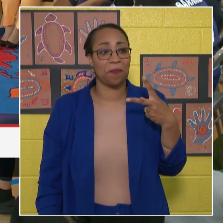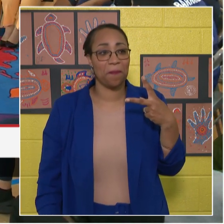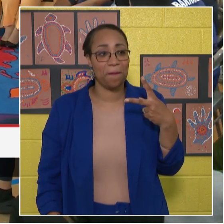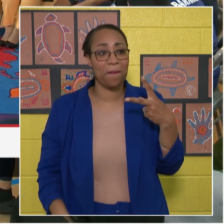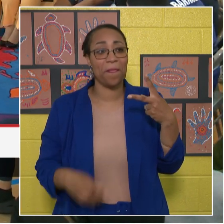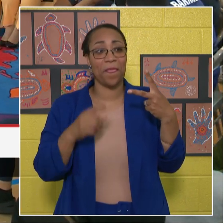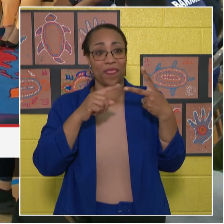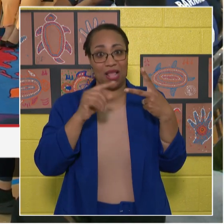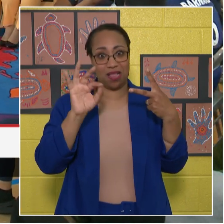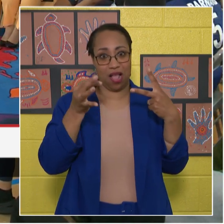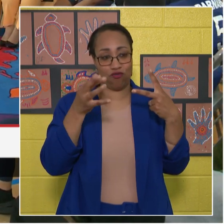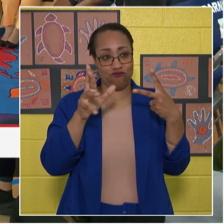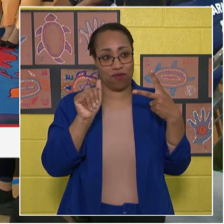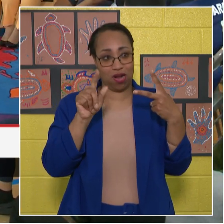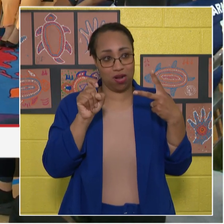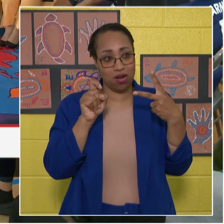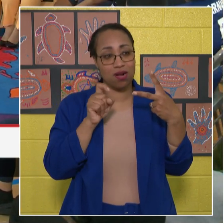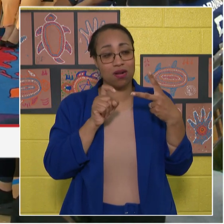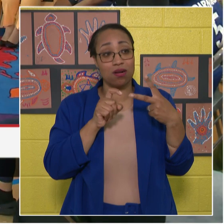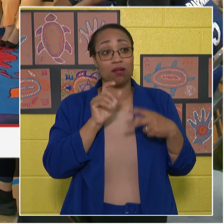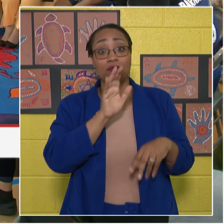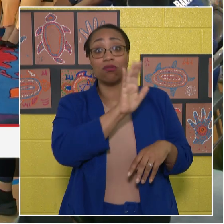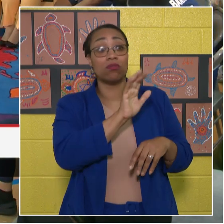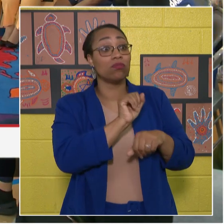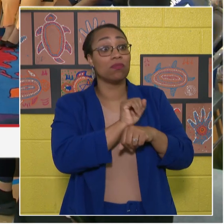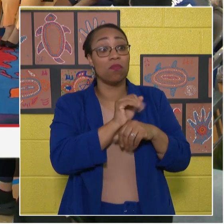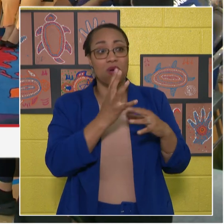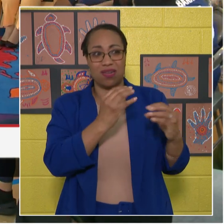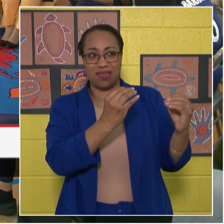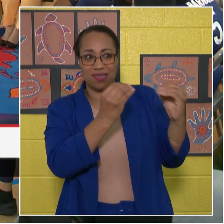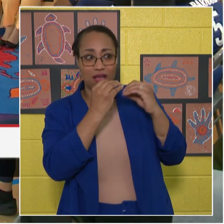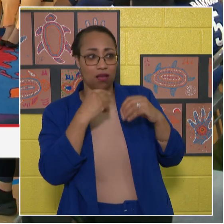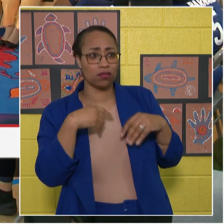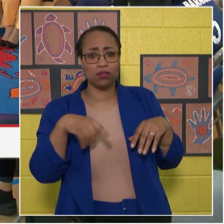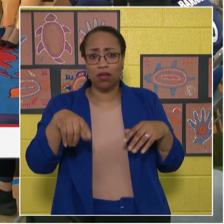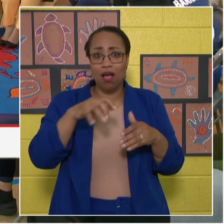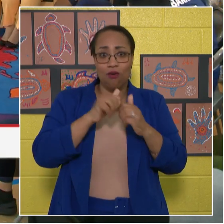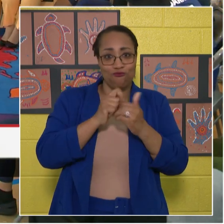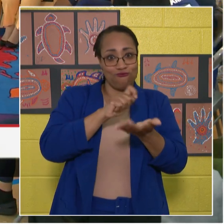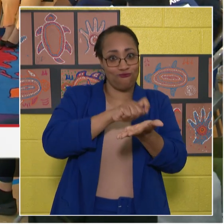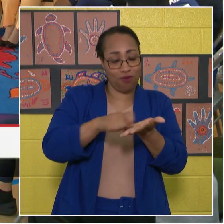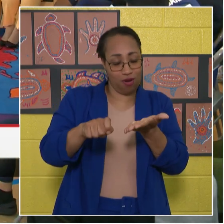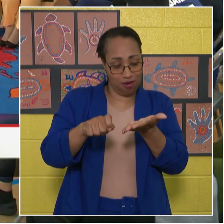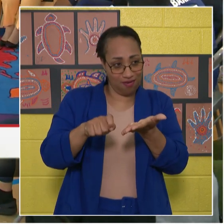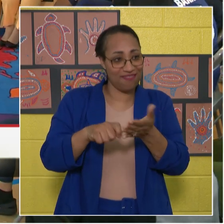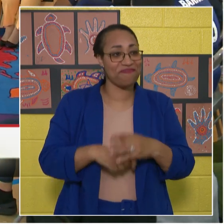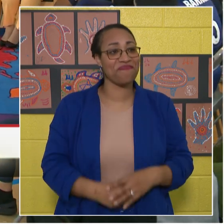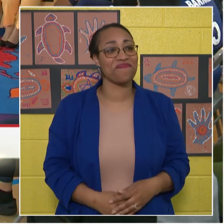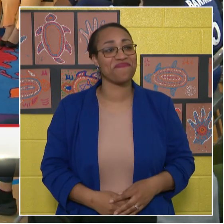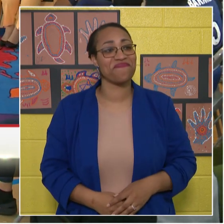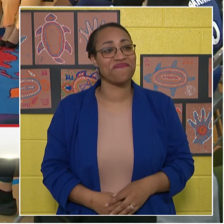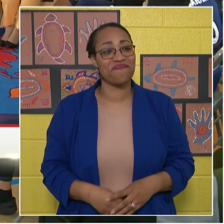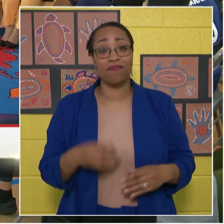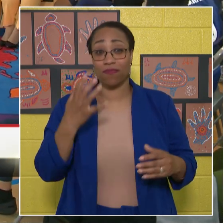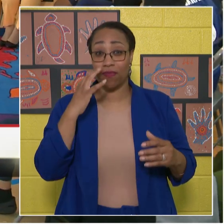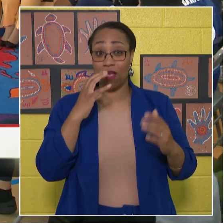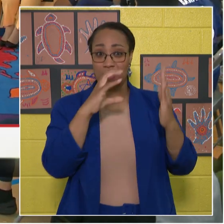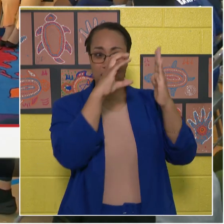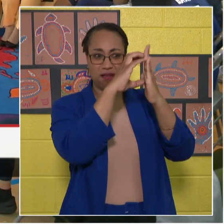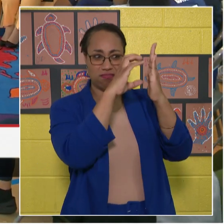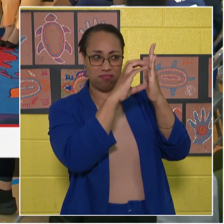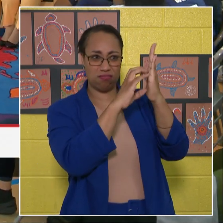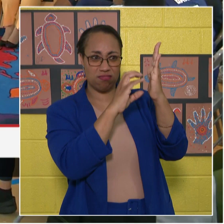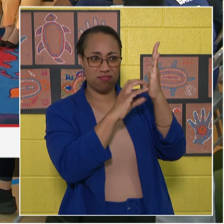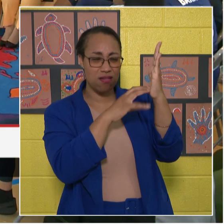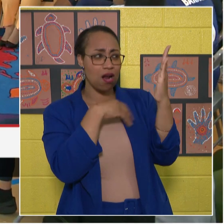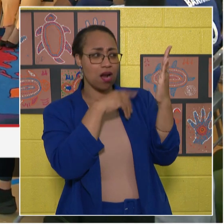us how to write, to really look at a paragraph to make sure that it had the